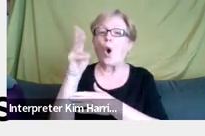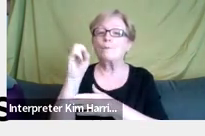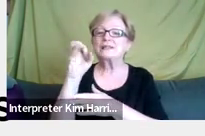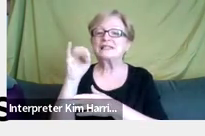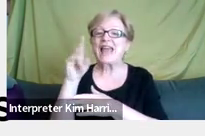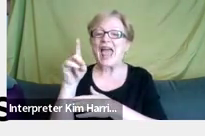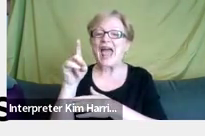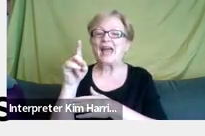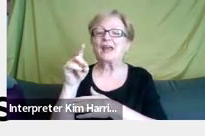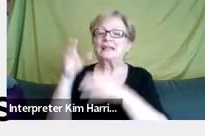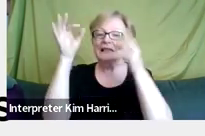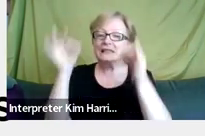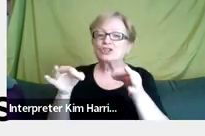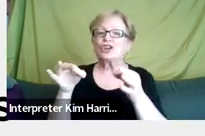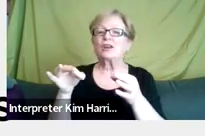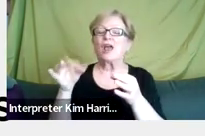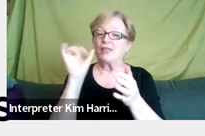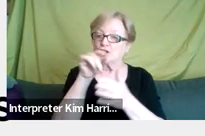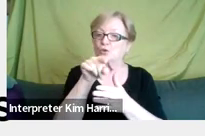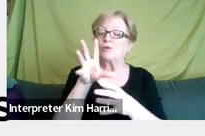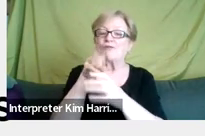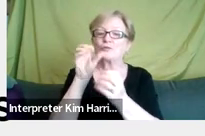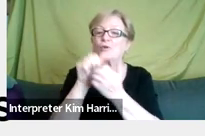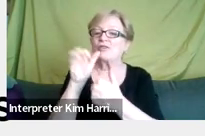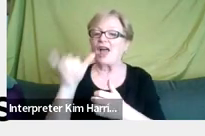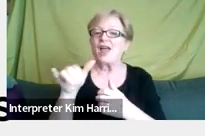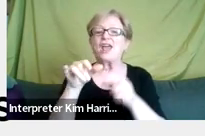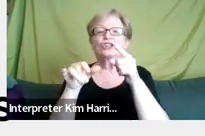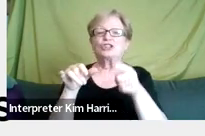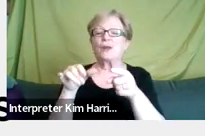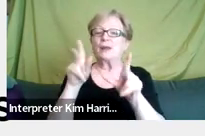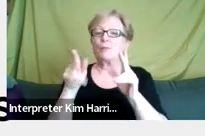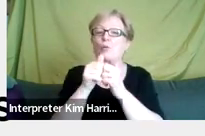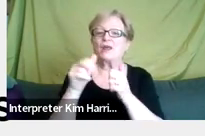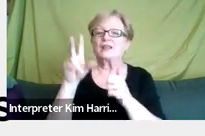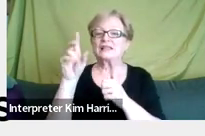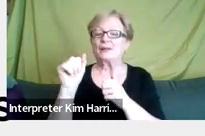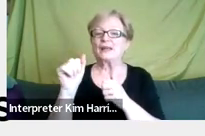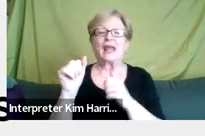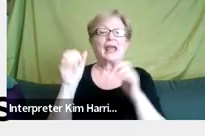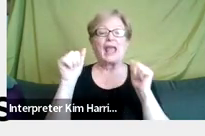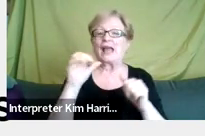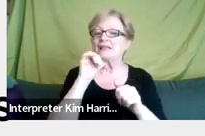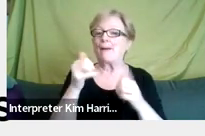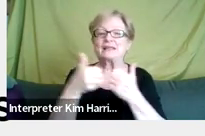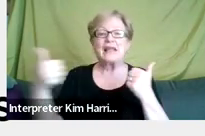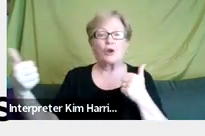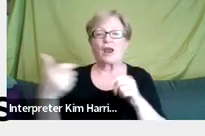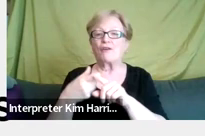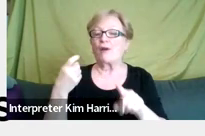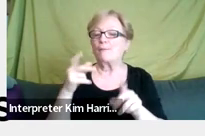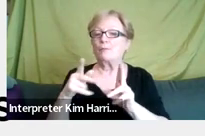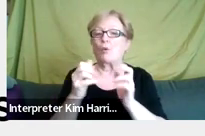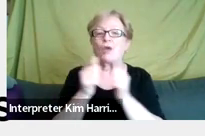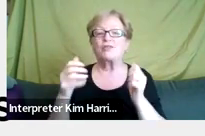that decided that people with disabilities cannot be segregated from those